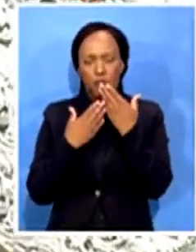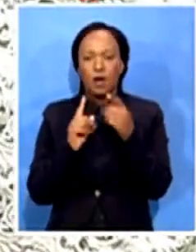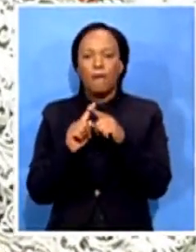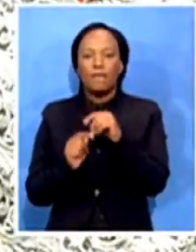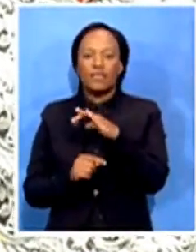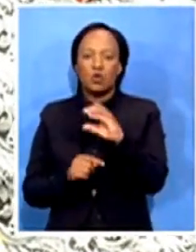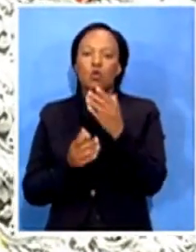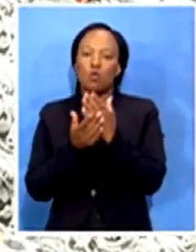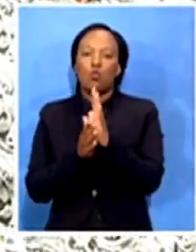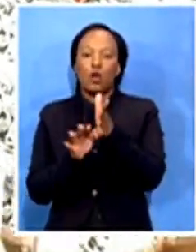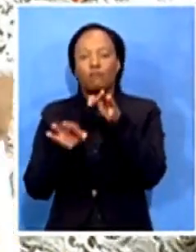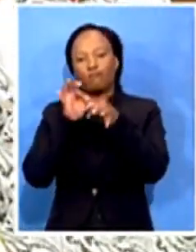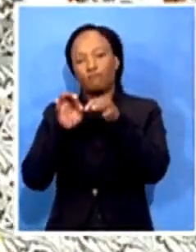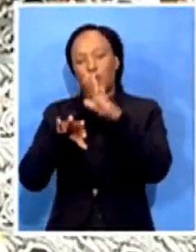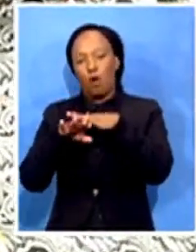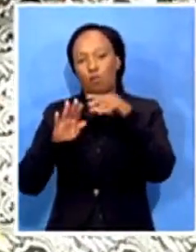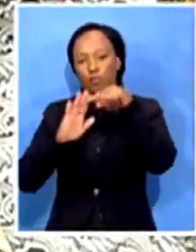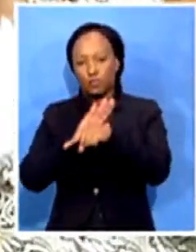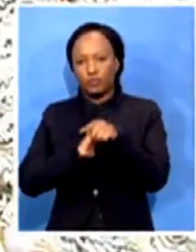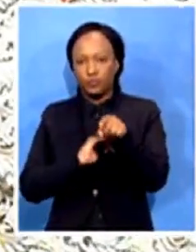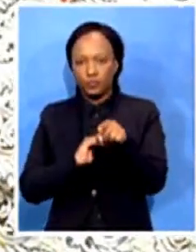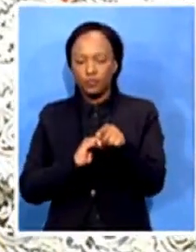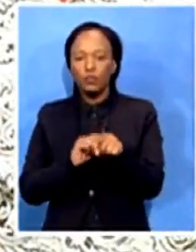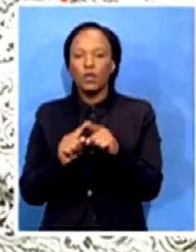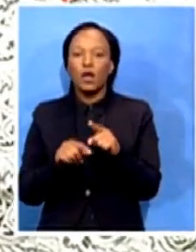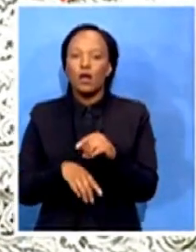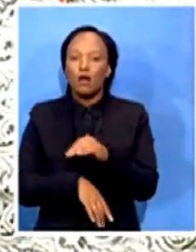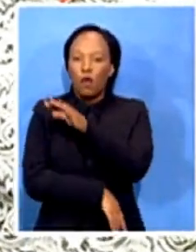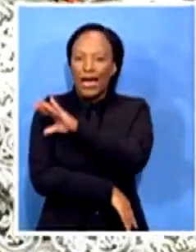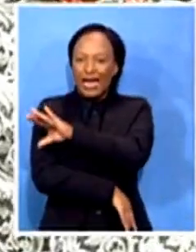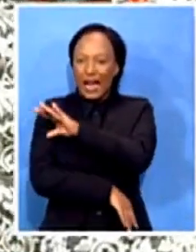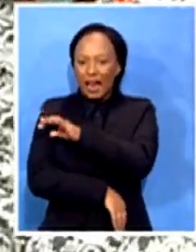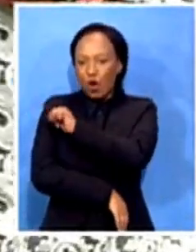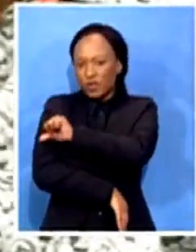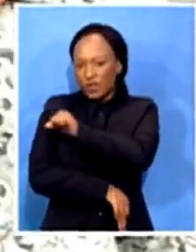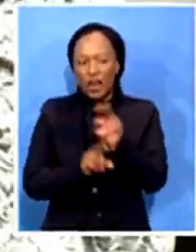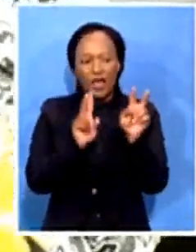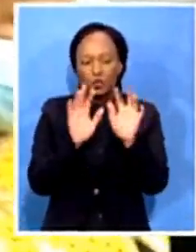of clinical issues in the tents. Thank you very much.